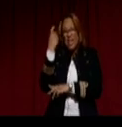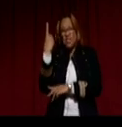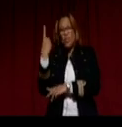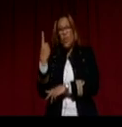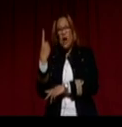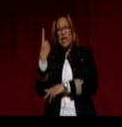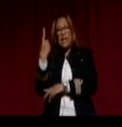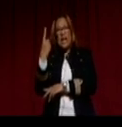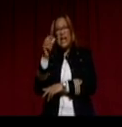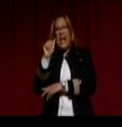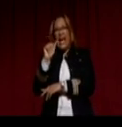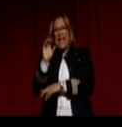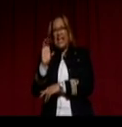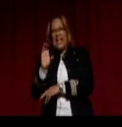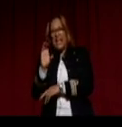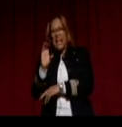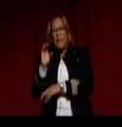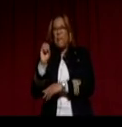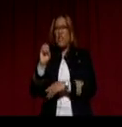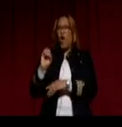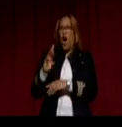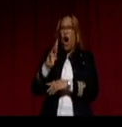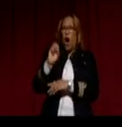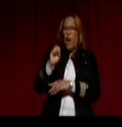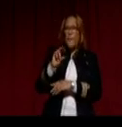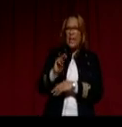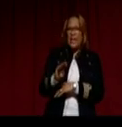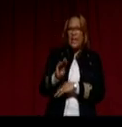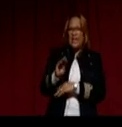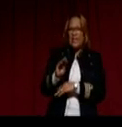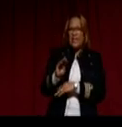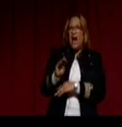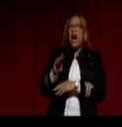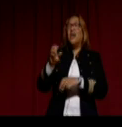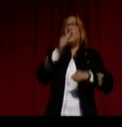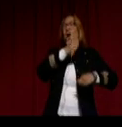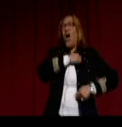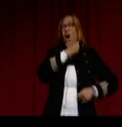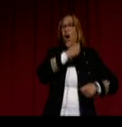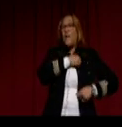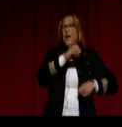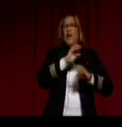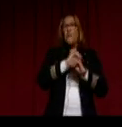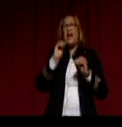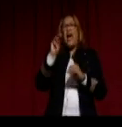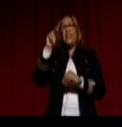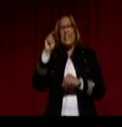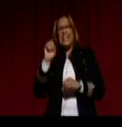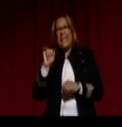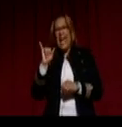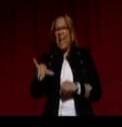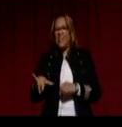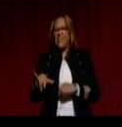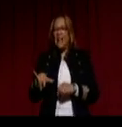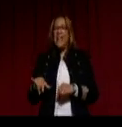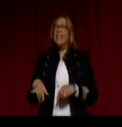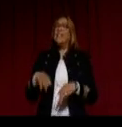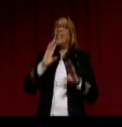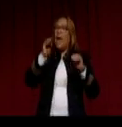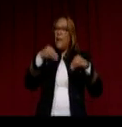a navy but no army. The other had an army but no navy. And then a plague hit